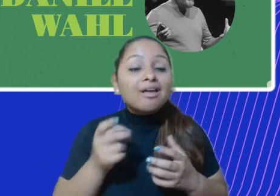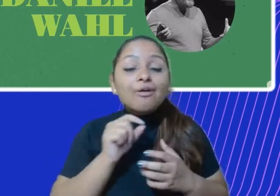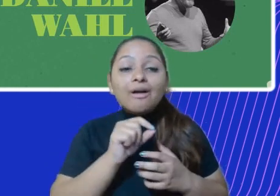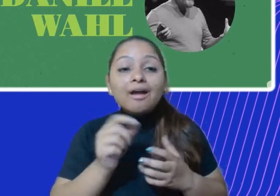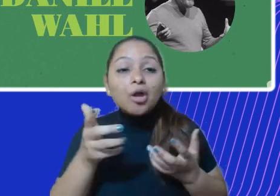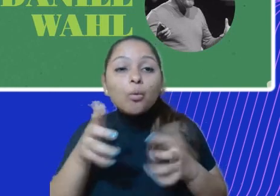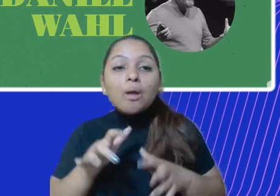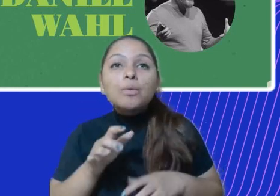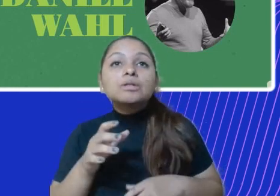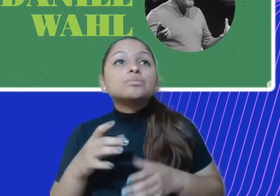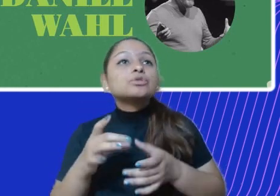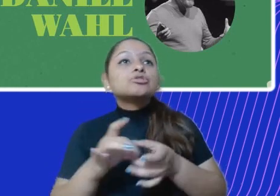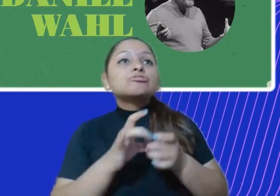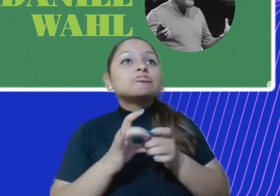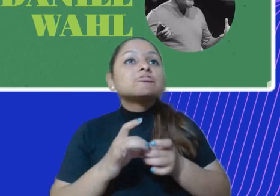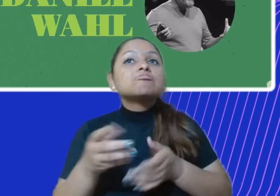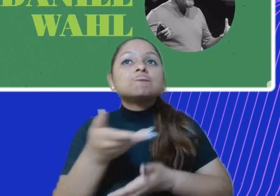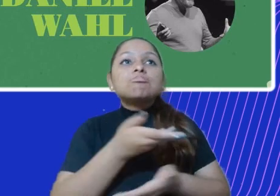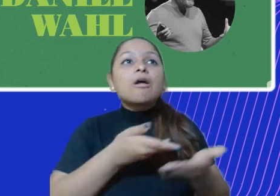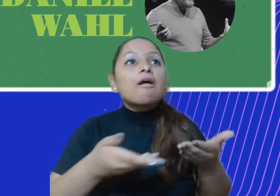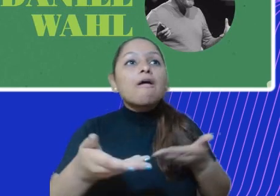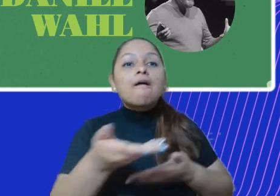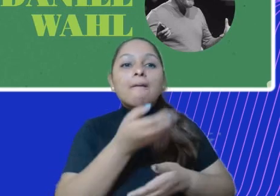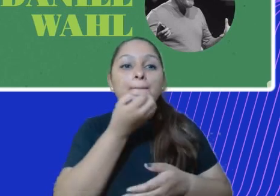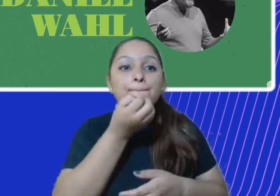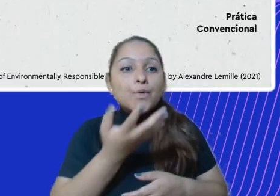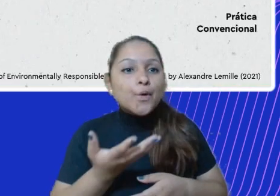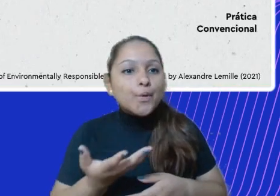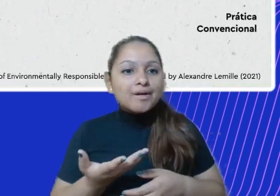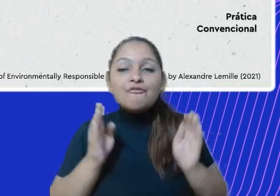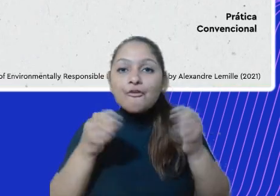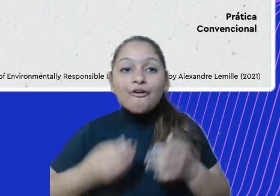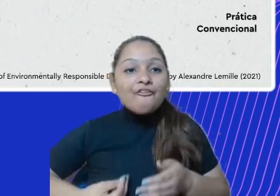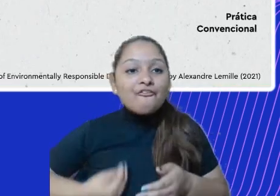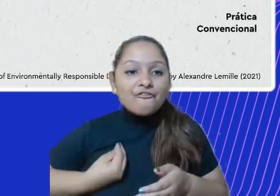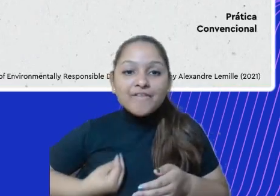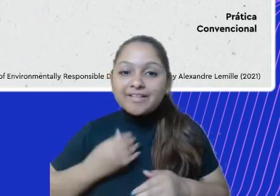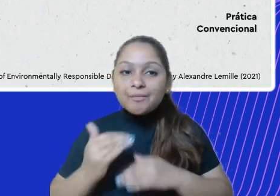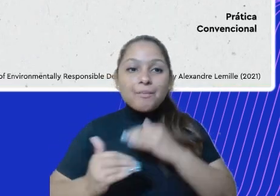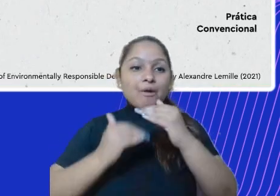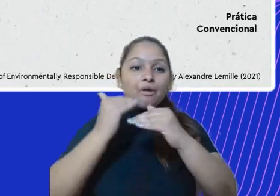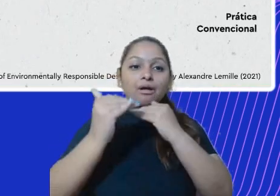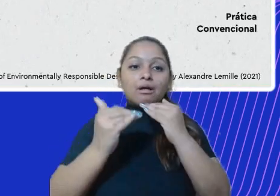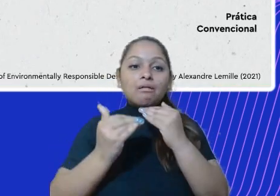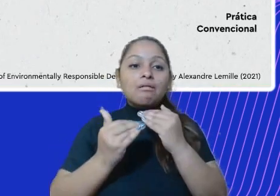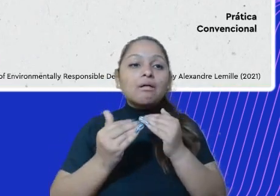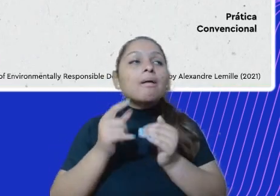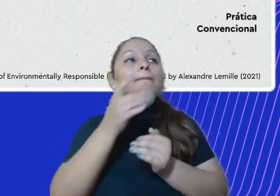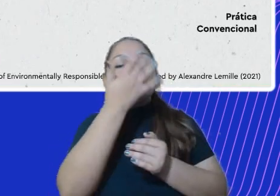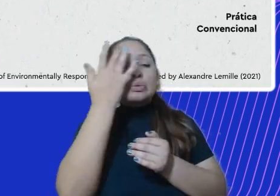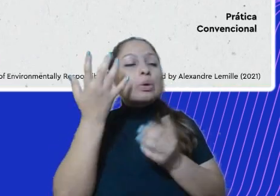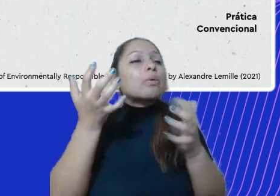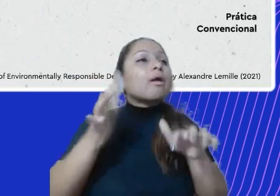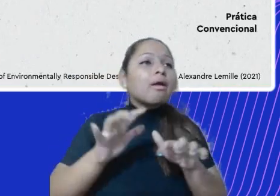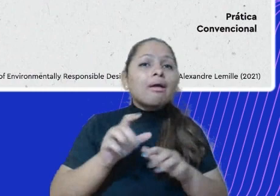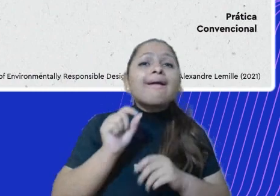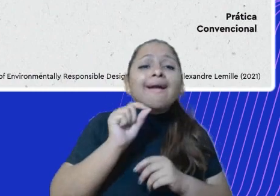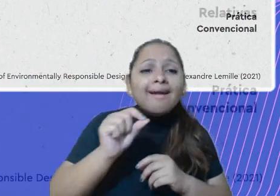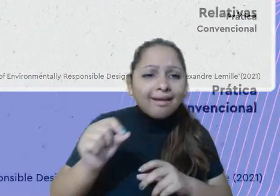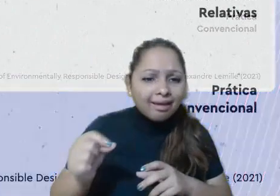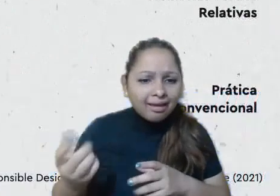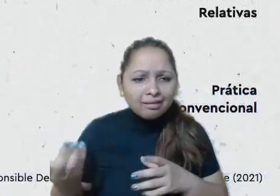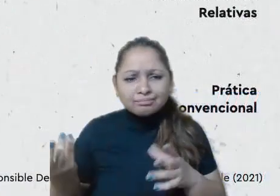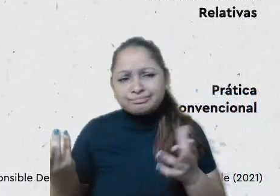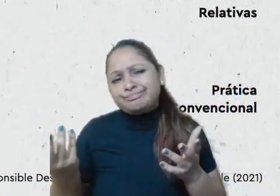thriving future for everyone, focused on life? So the perspective of regeneration, which is